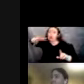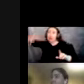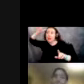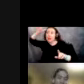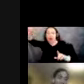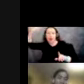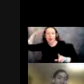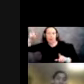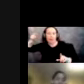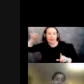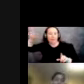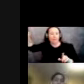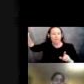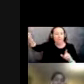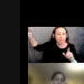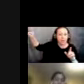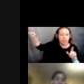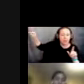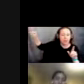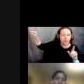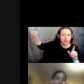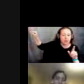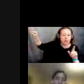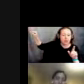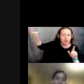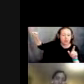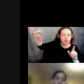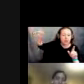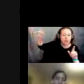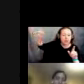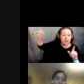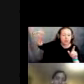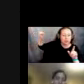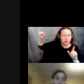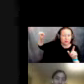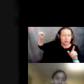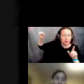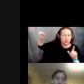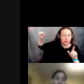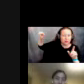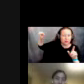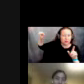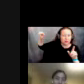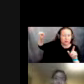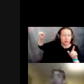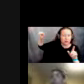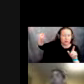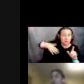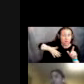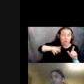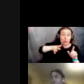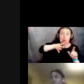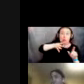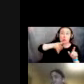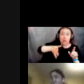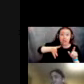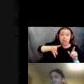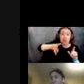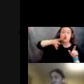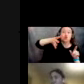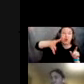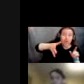So to have people, you know, incarcerated because great-great-grandma was